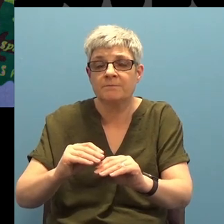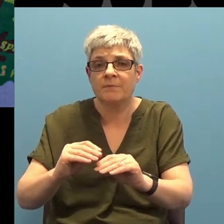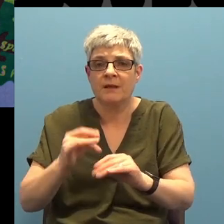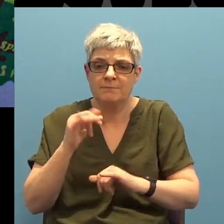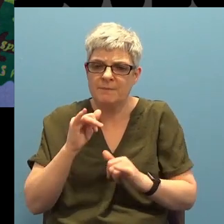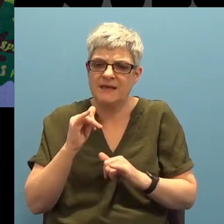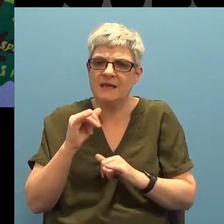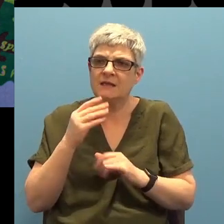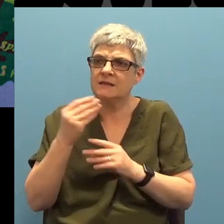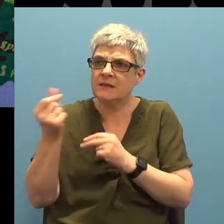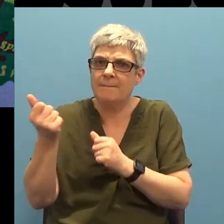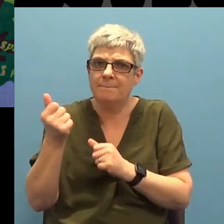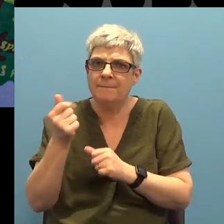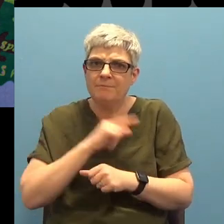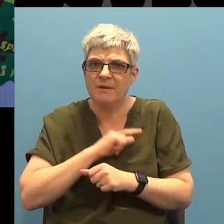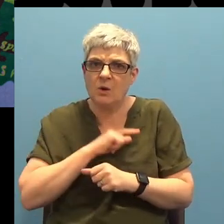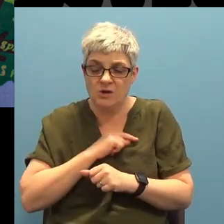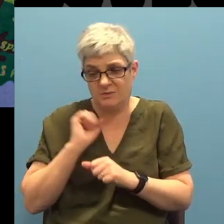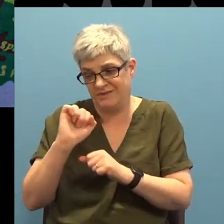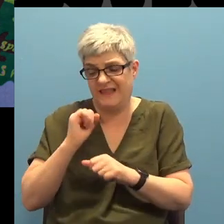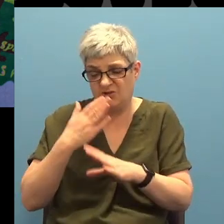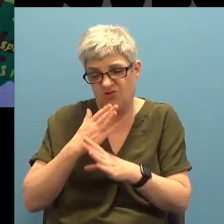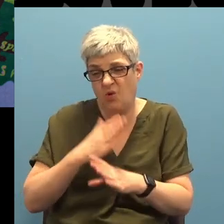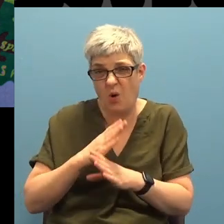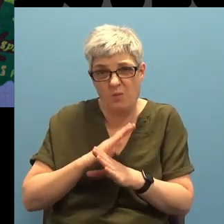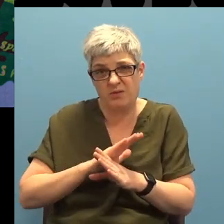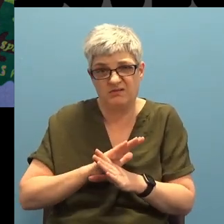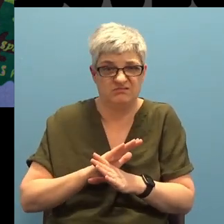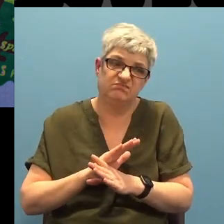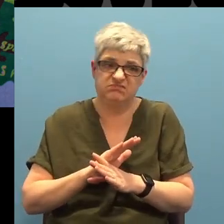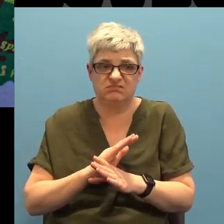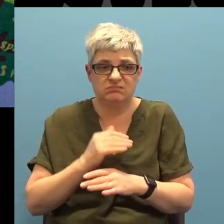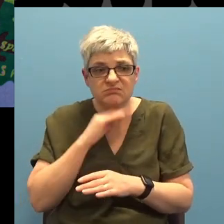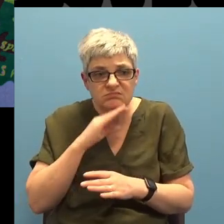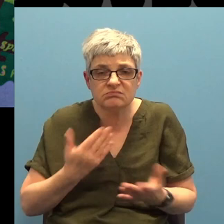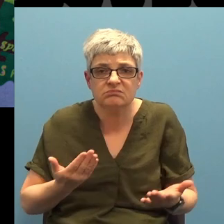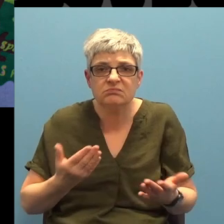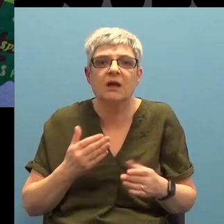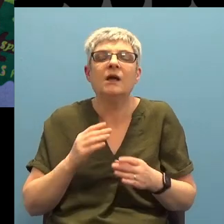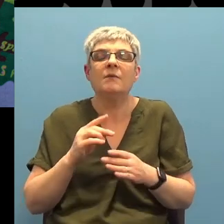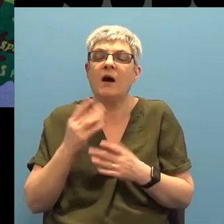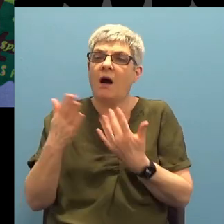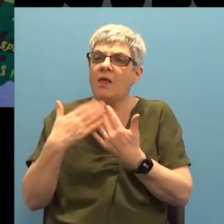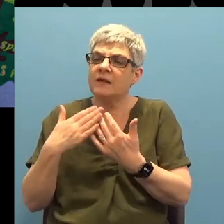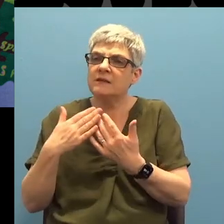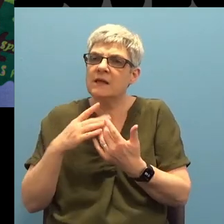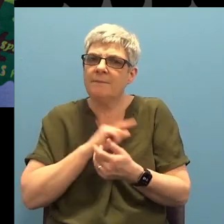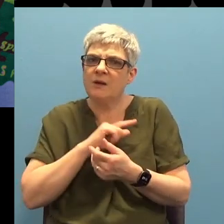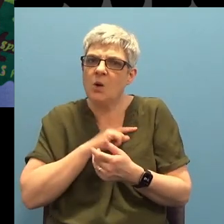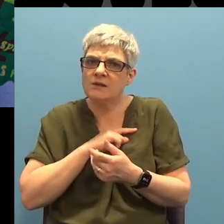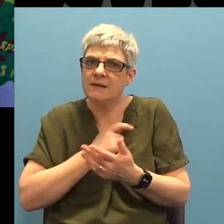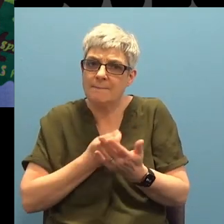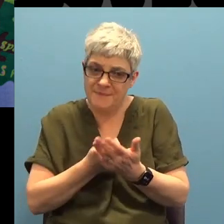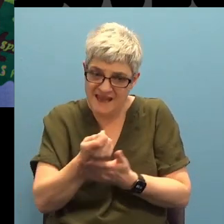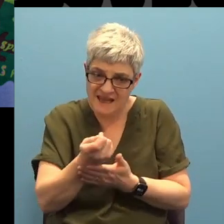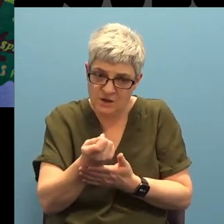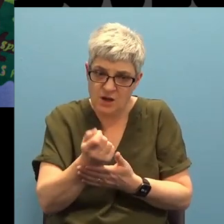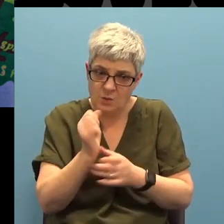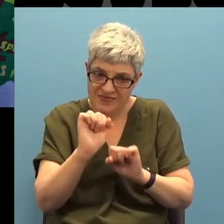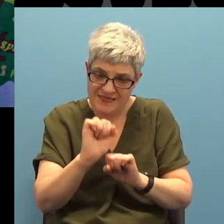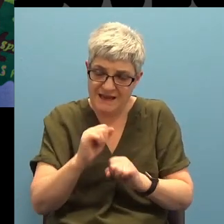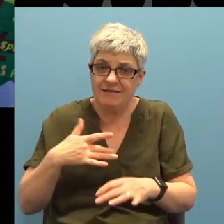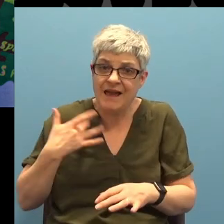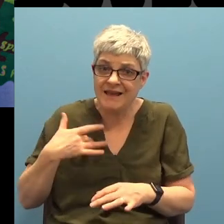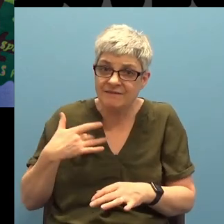Maybe some who have done it just because it was their job. But Lord, others have done it even paying with their own